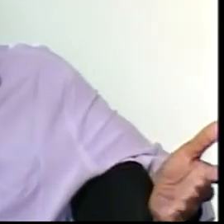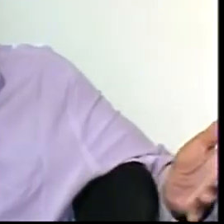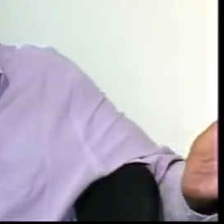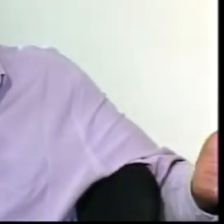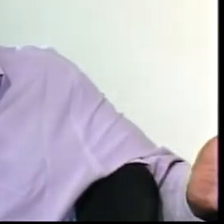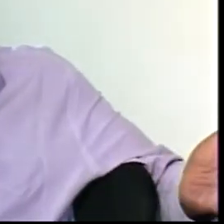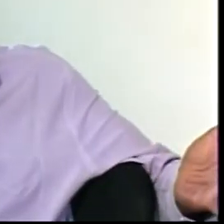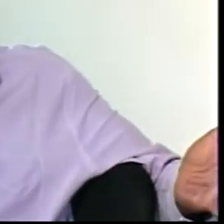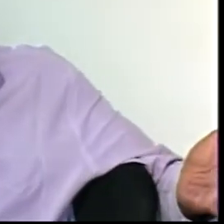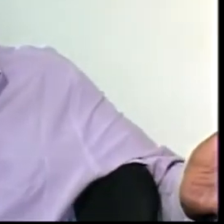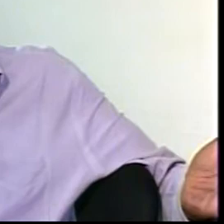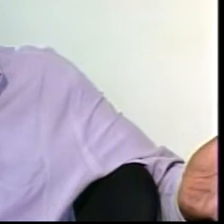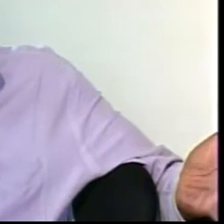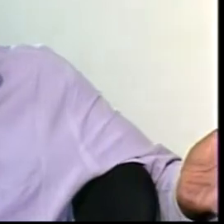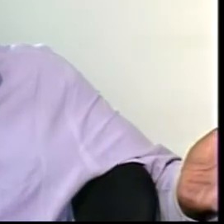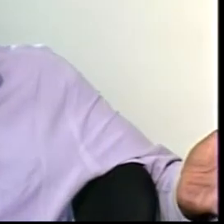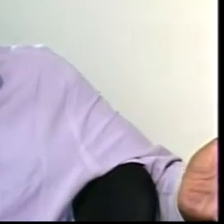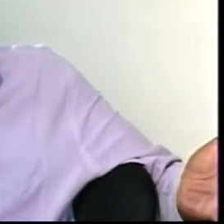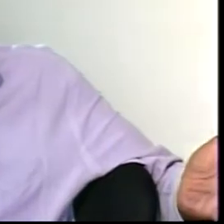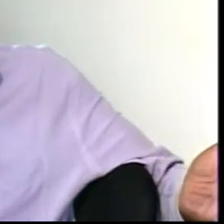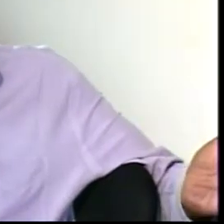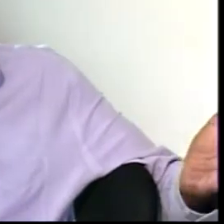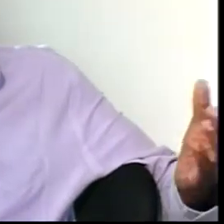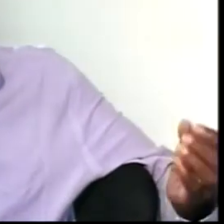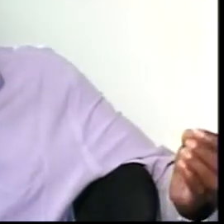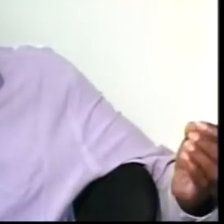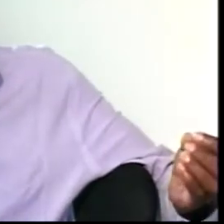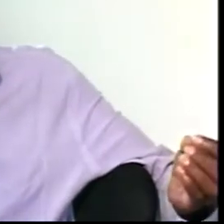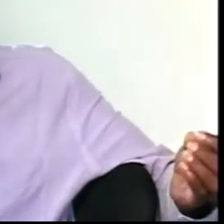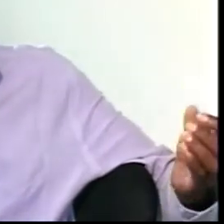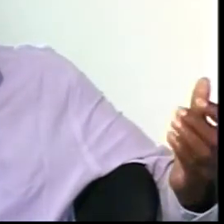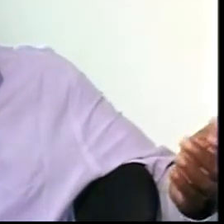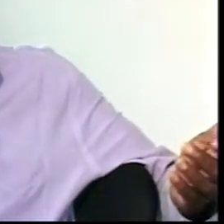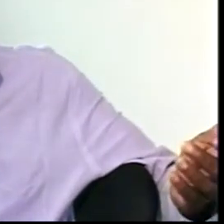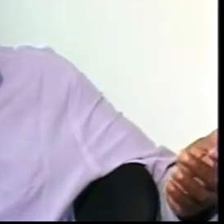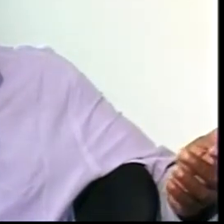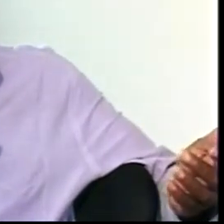to control what they eat when they are actually